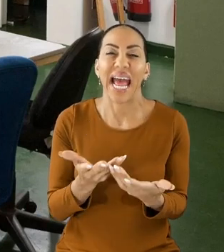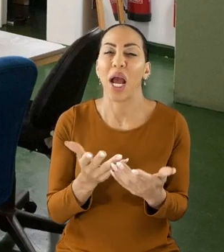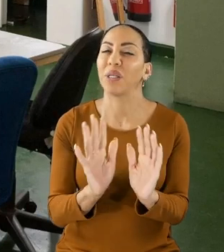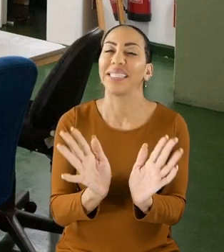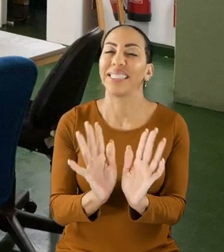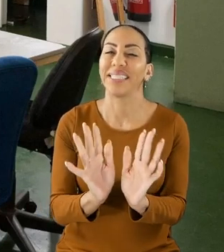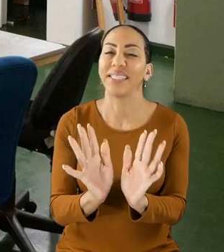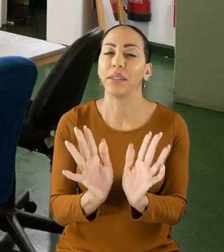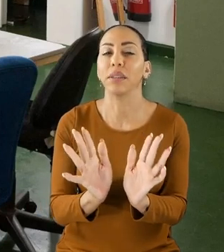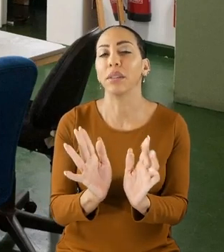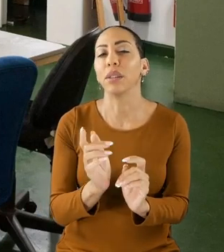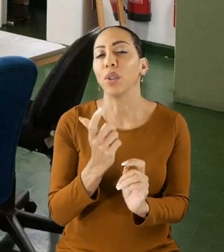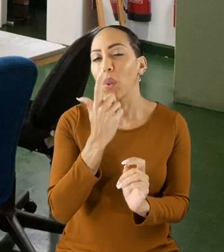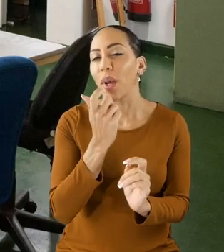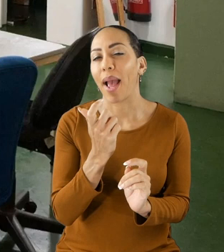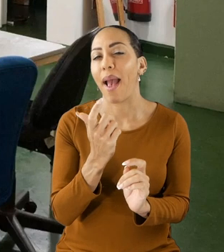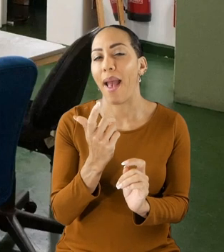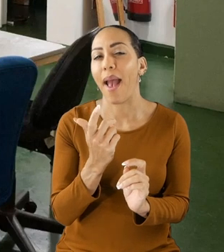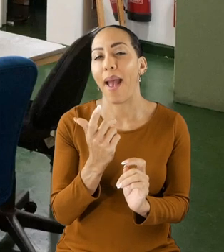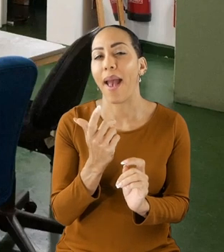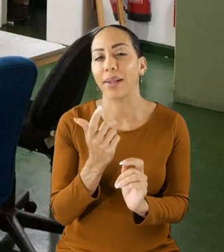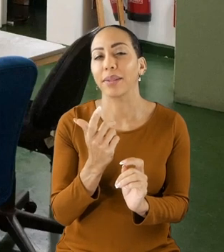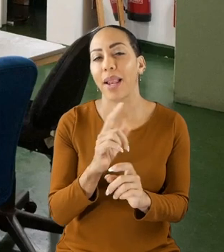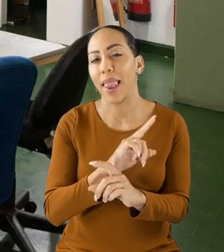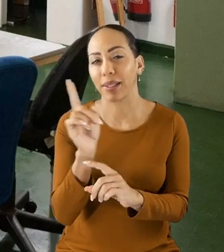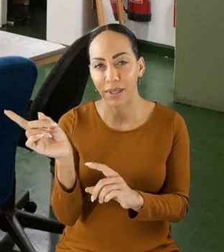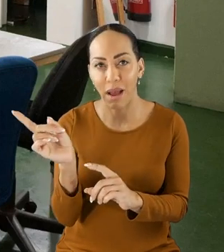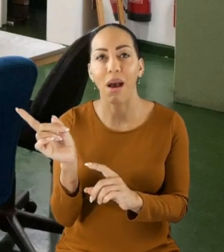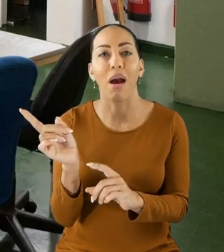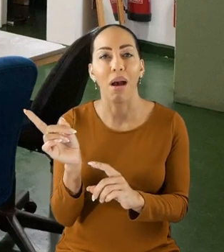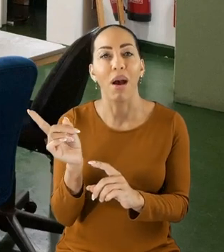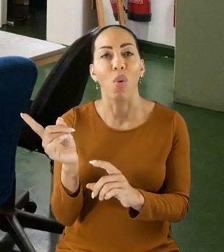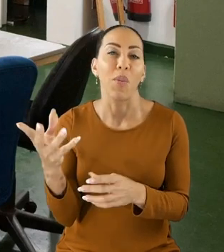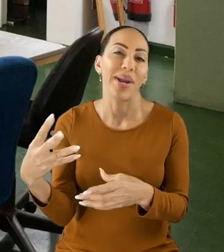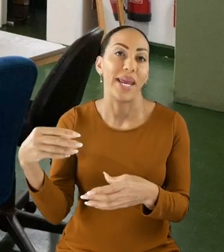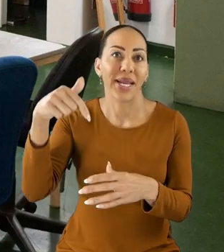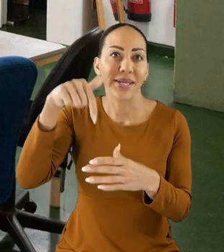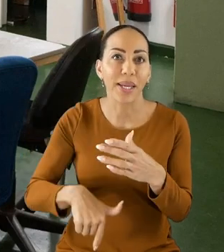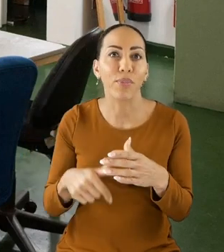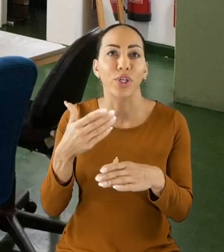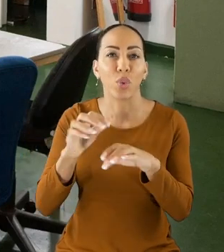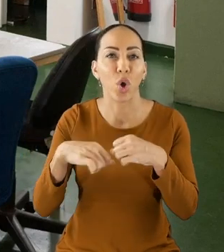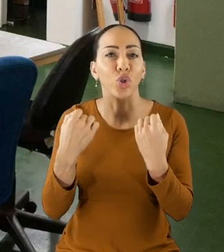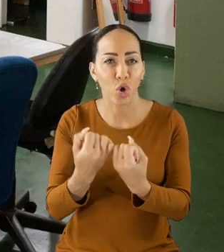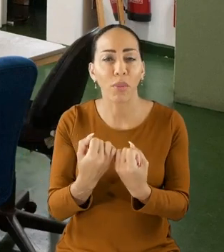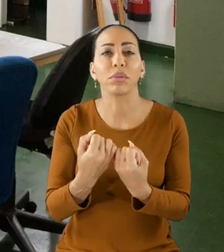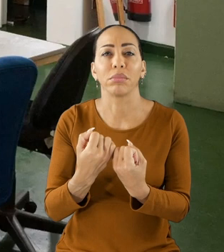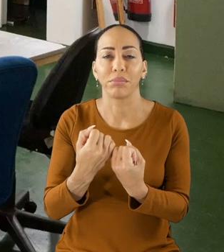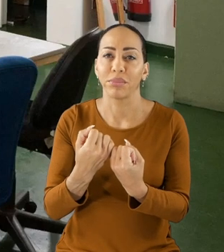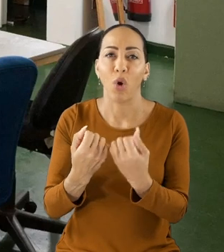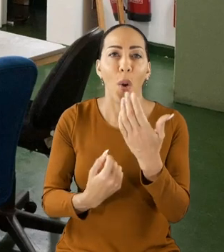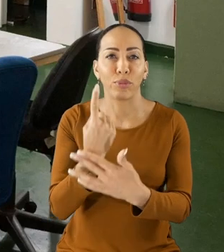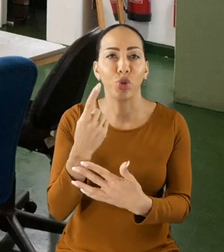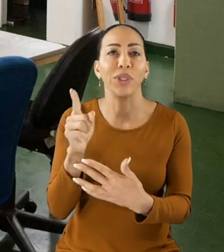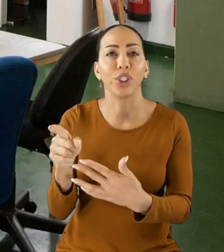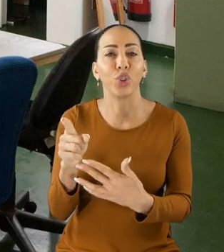that now, we can do that as we do the workshop, as we do the